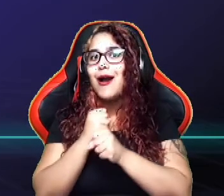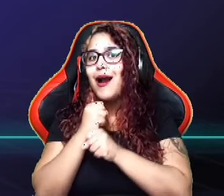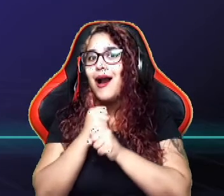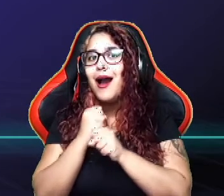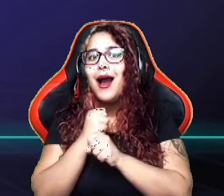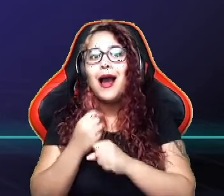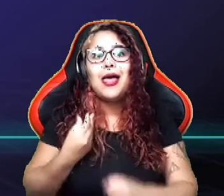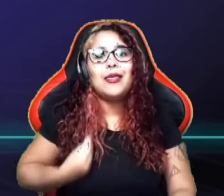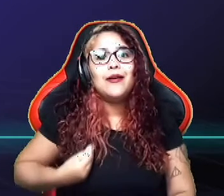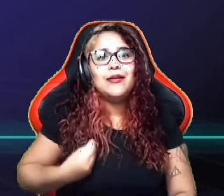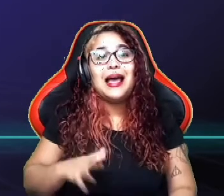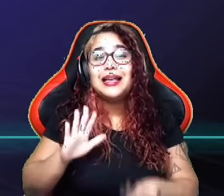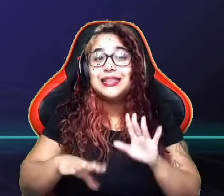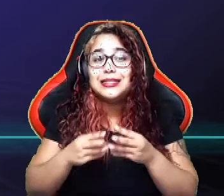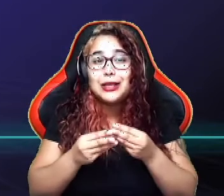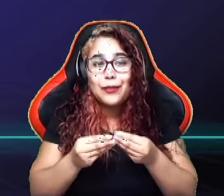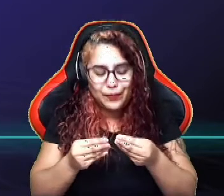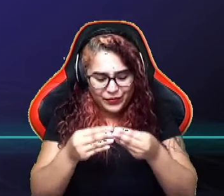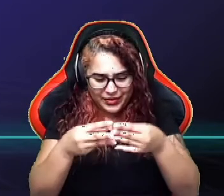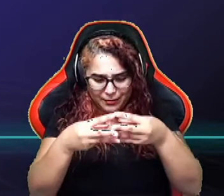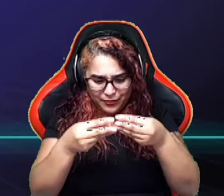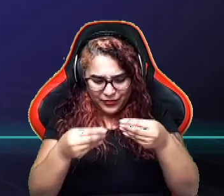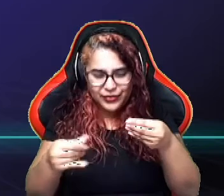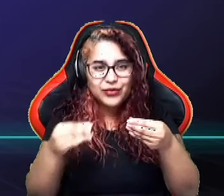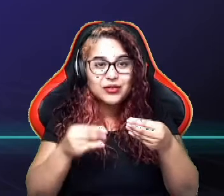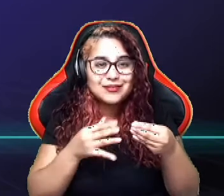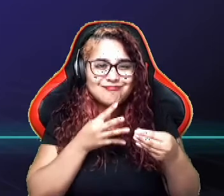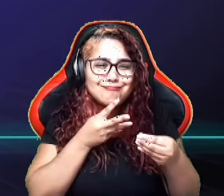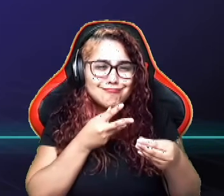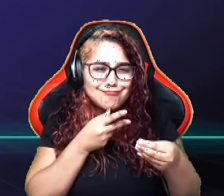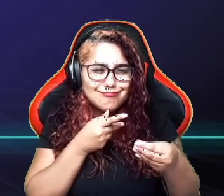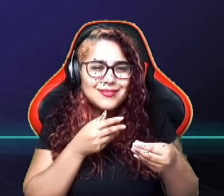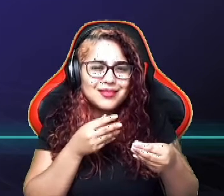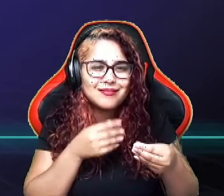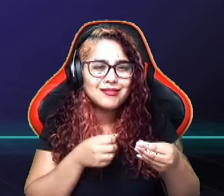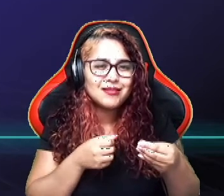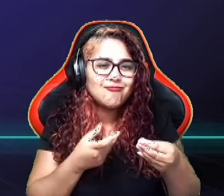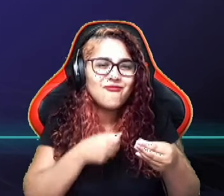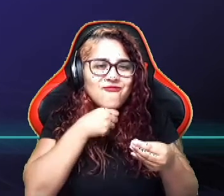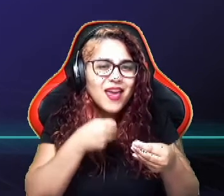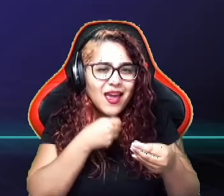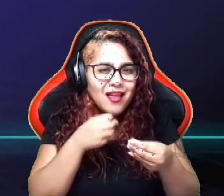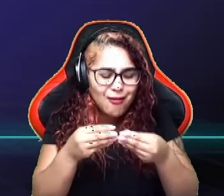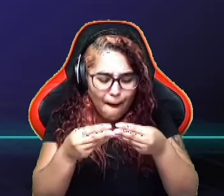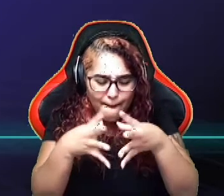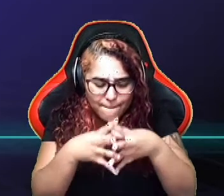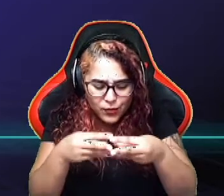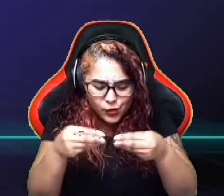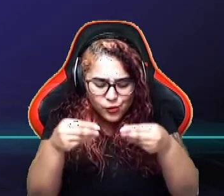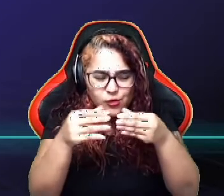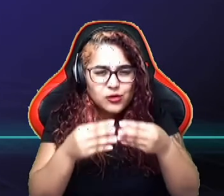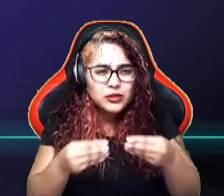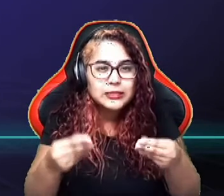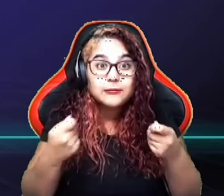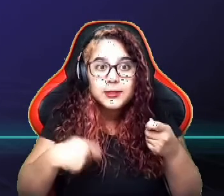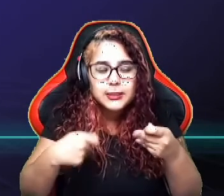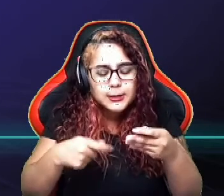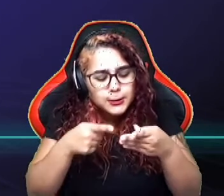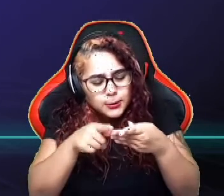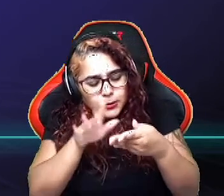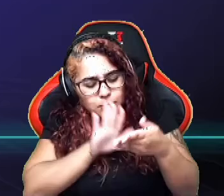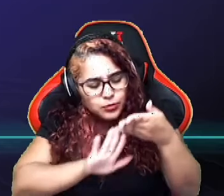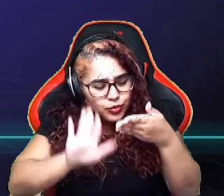old. Some are more or less deteriorated, but with great care and willingness